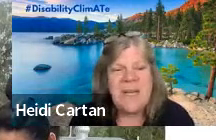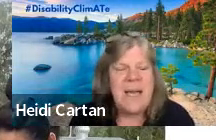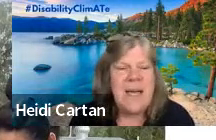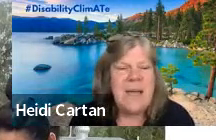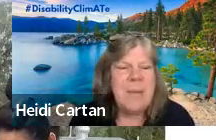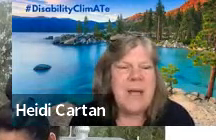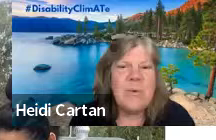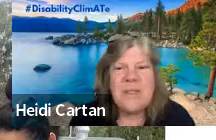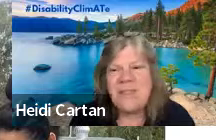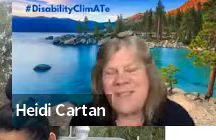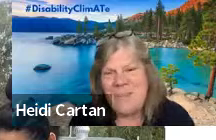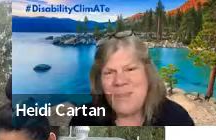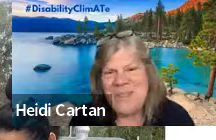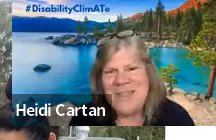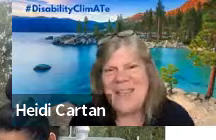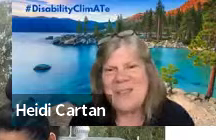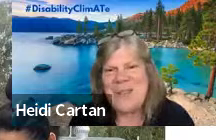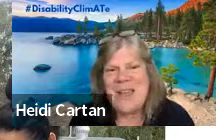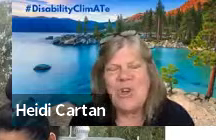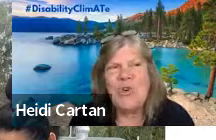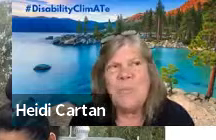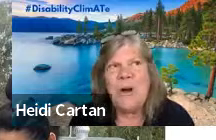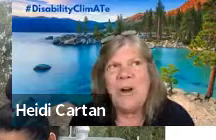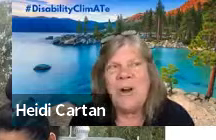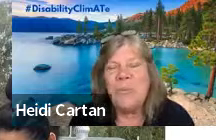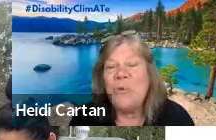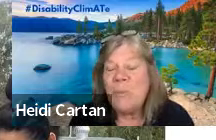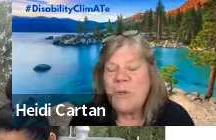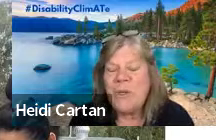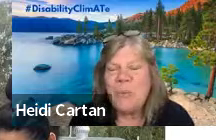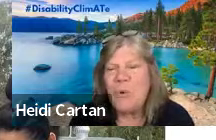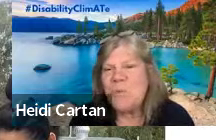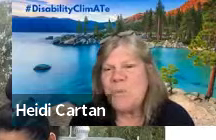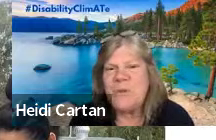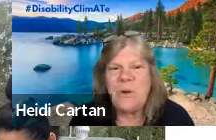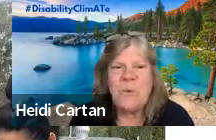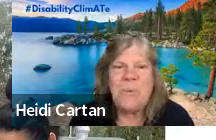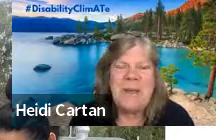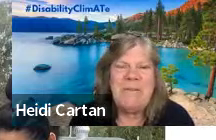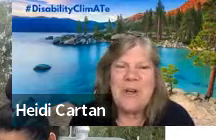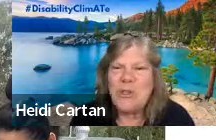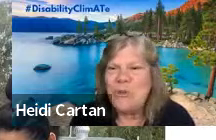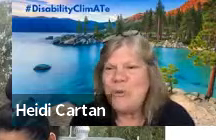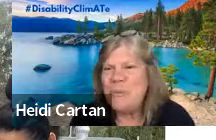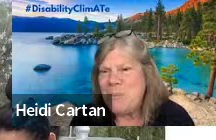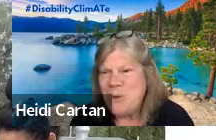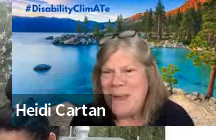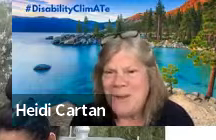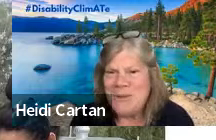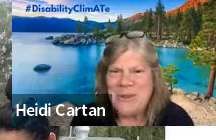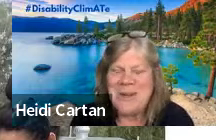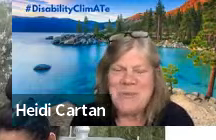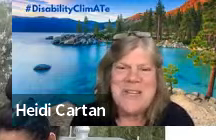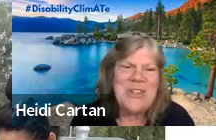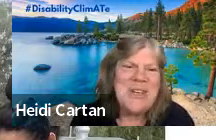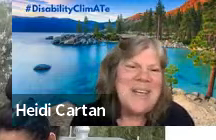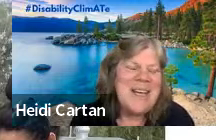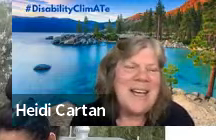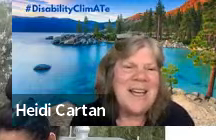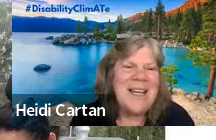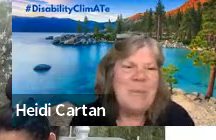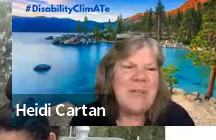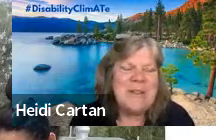everyone. And by the way, the steps to get to that coop are movable and portable. So when we have young children, we pull them out so they can